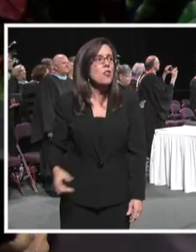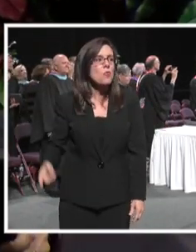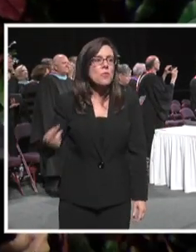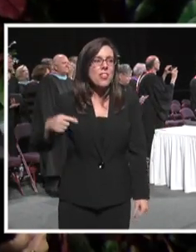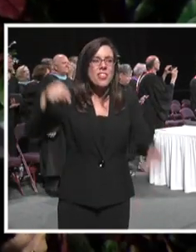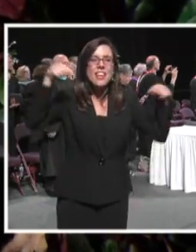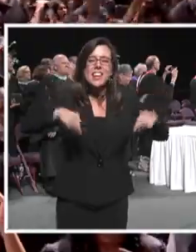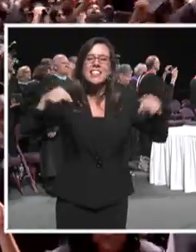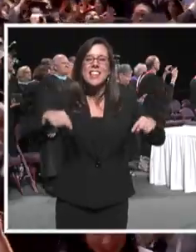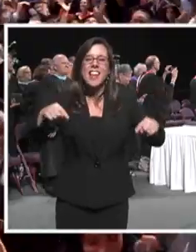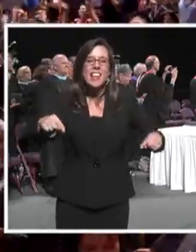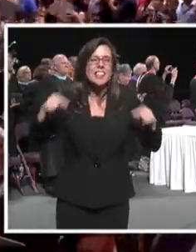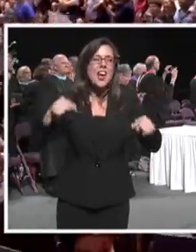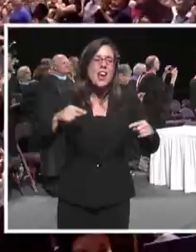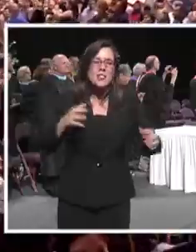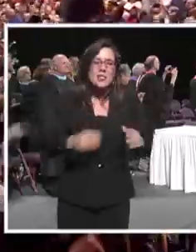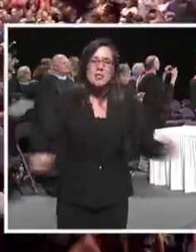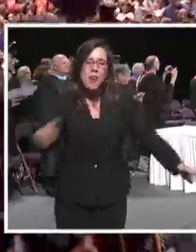the best!